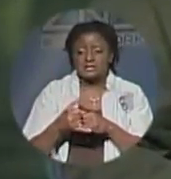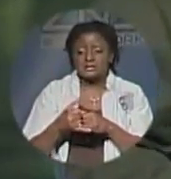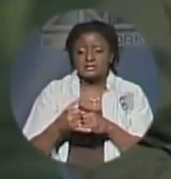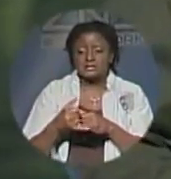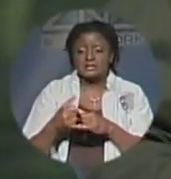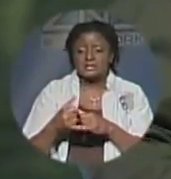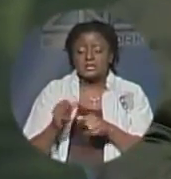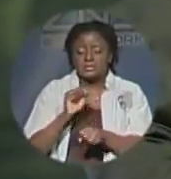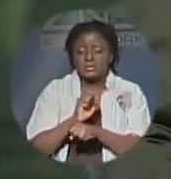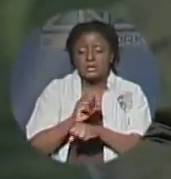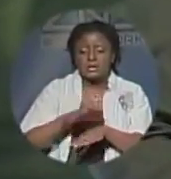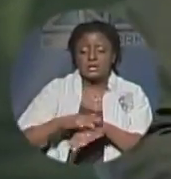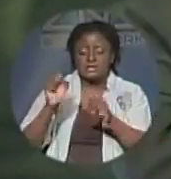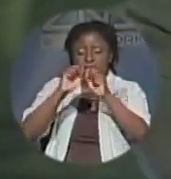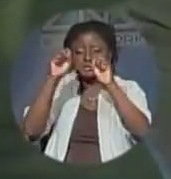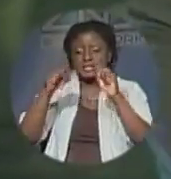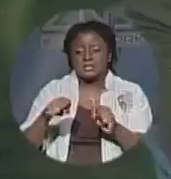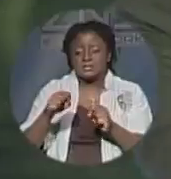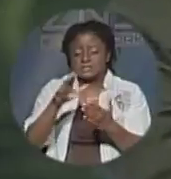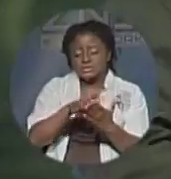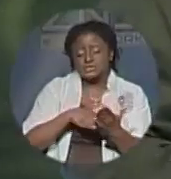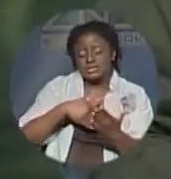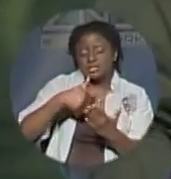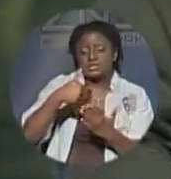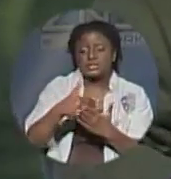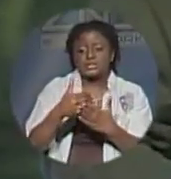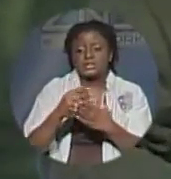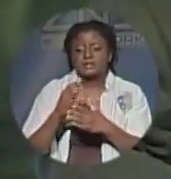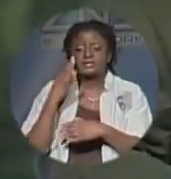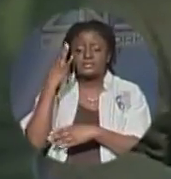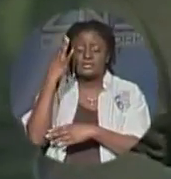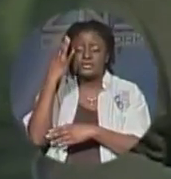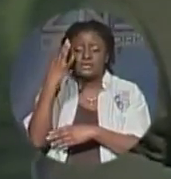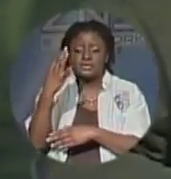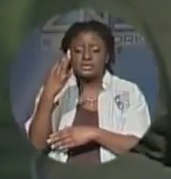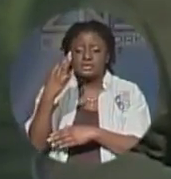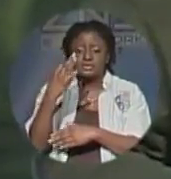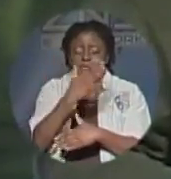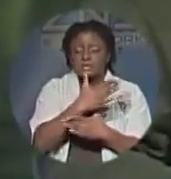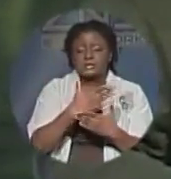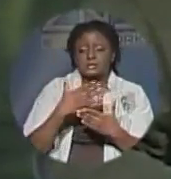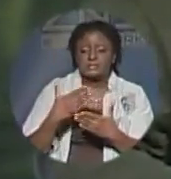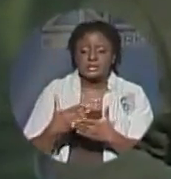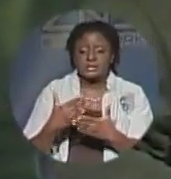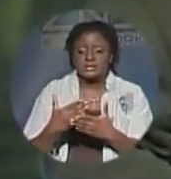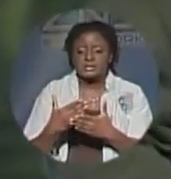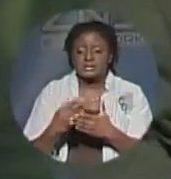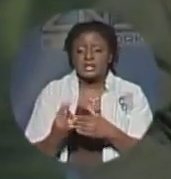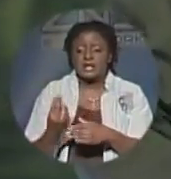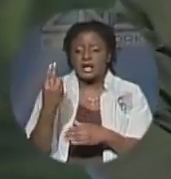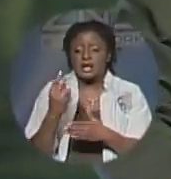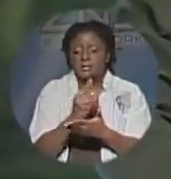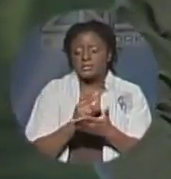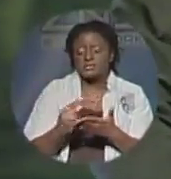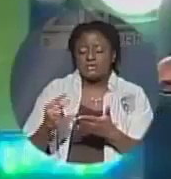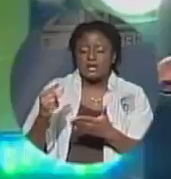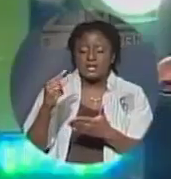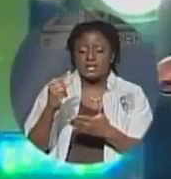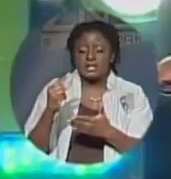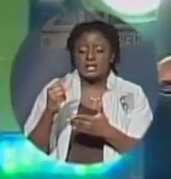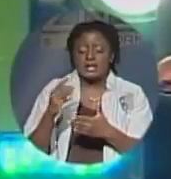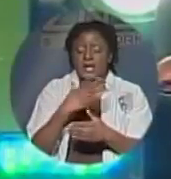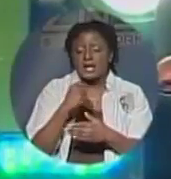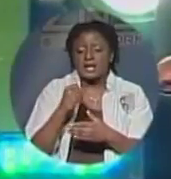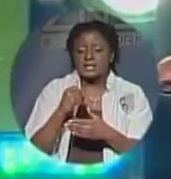the scheduling of future phases, the upgrades of existing facilities, and the eventual oversight of facilities in